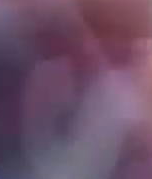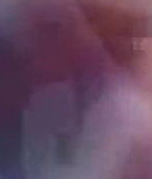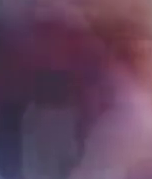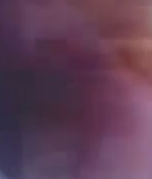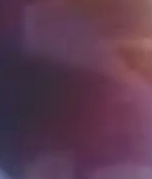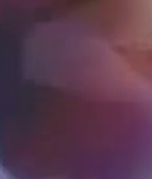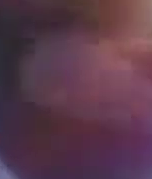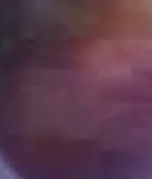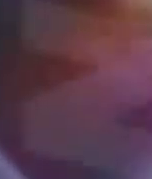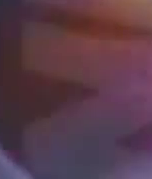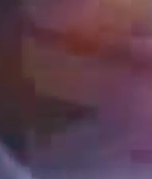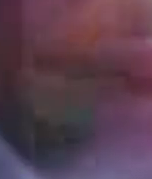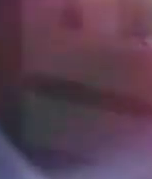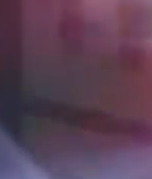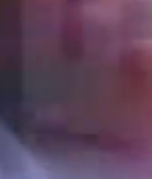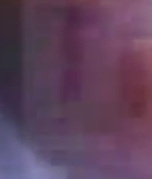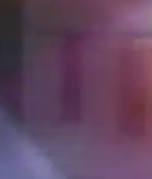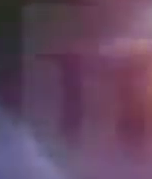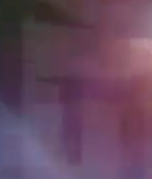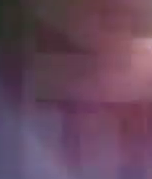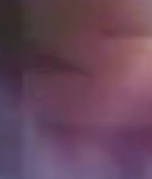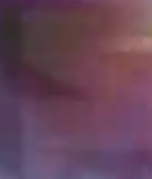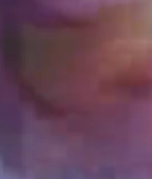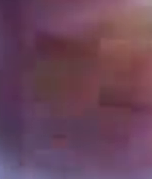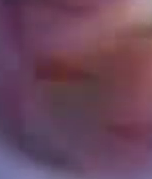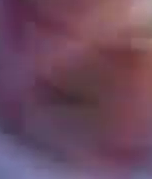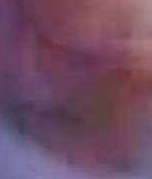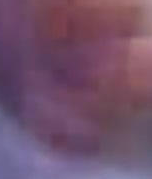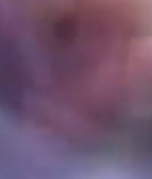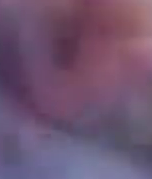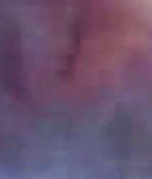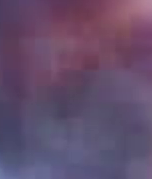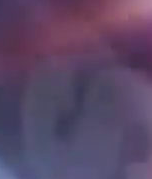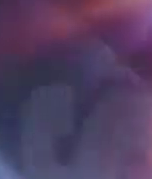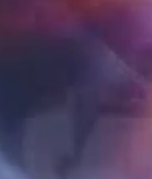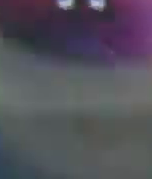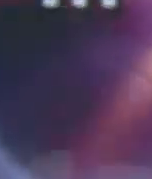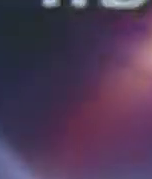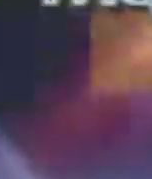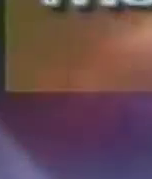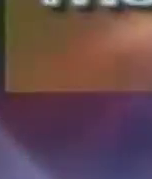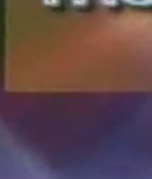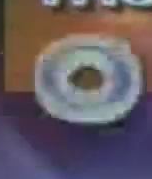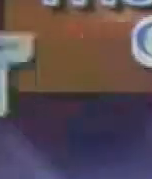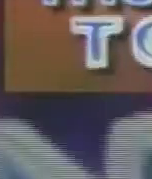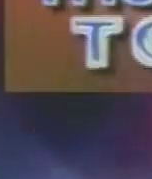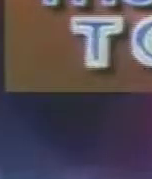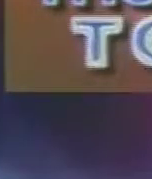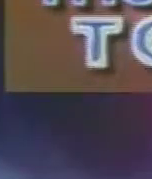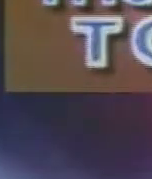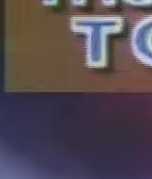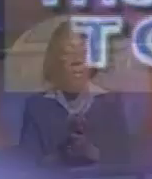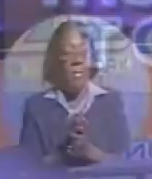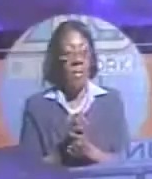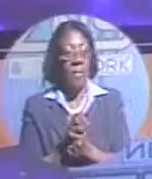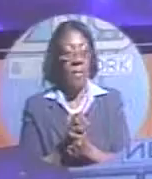covering the islands of the Bahamas. ZNS Network presents The Bahamas Tonight.